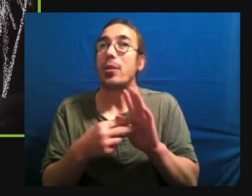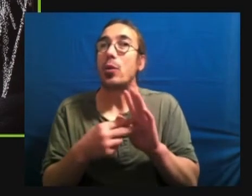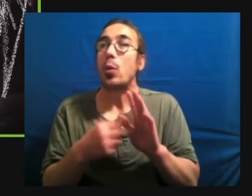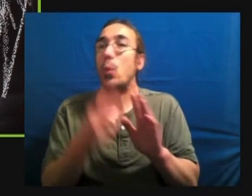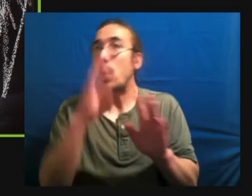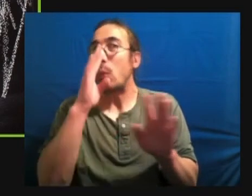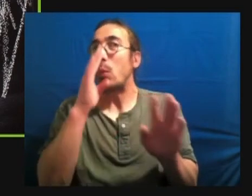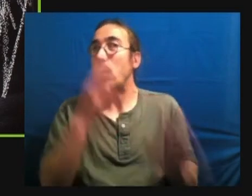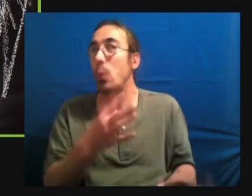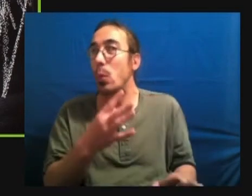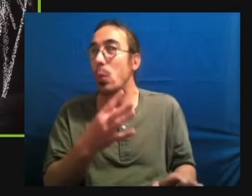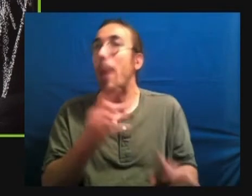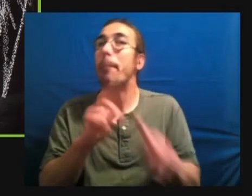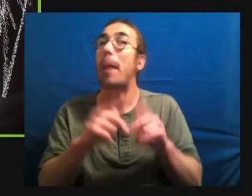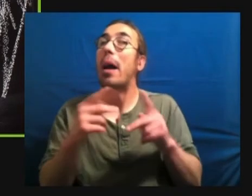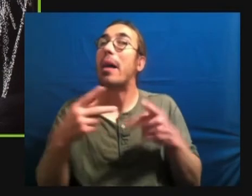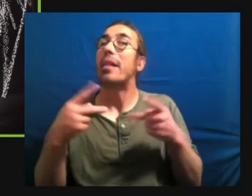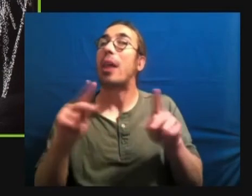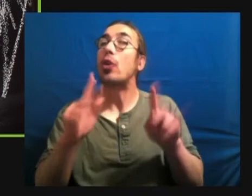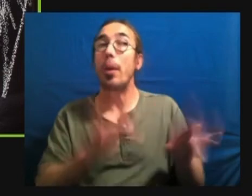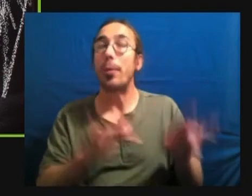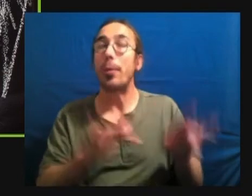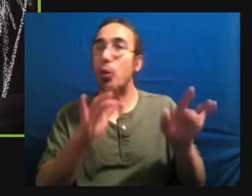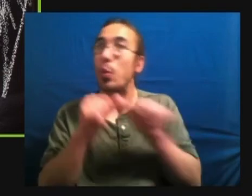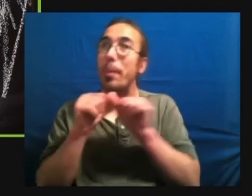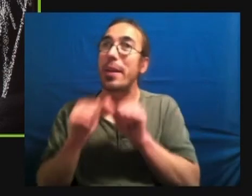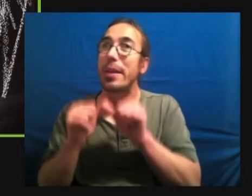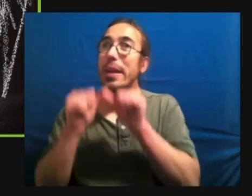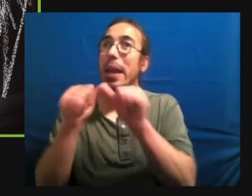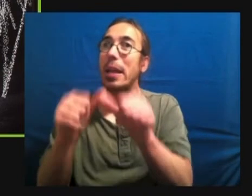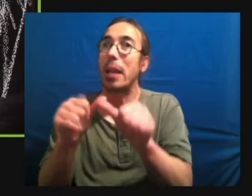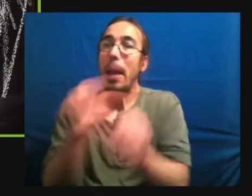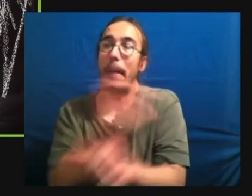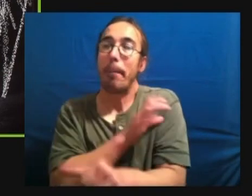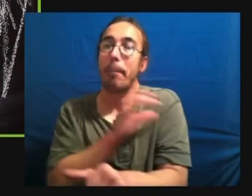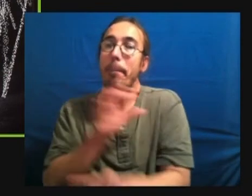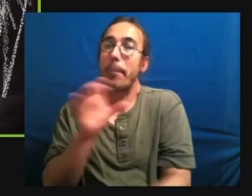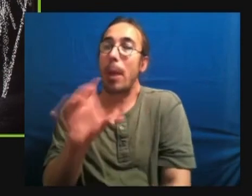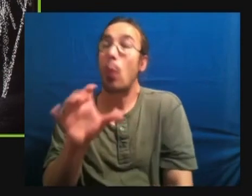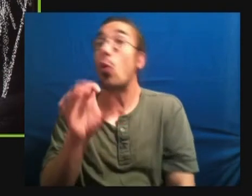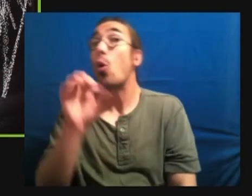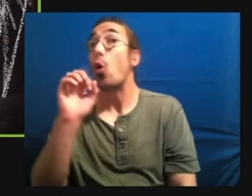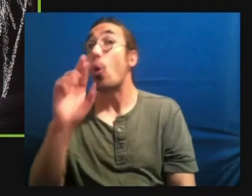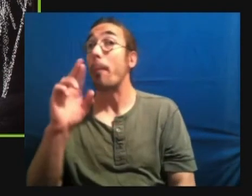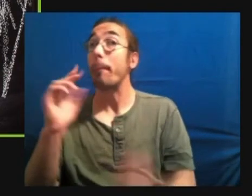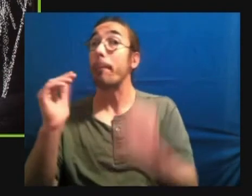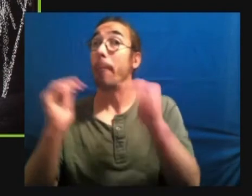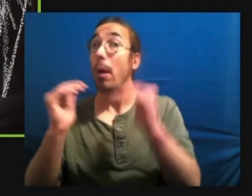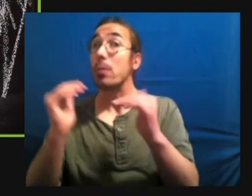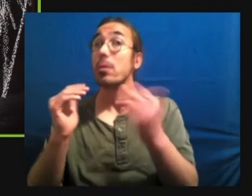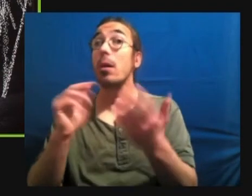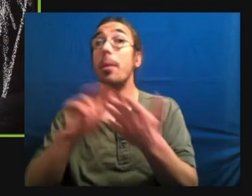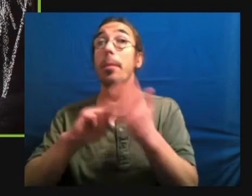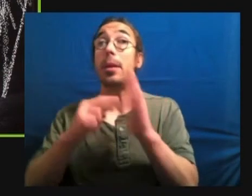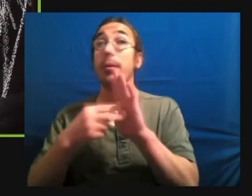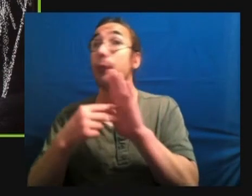your empathy to maintain power imbalances, right? When you belong to